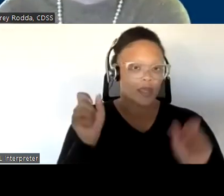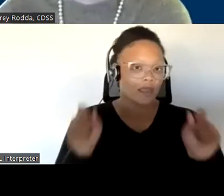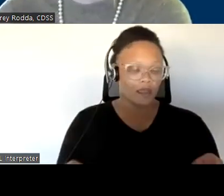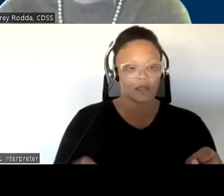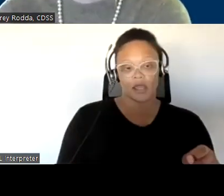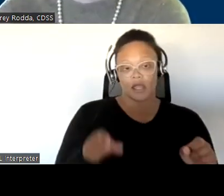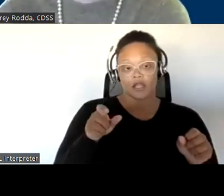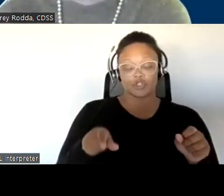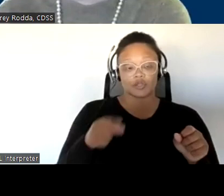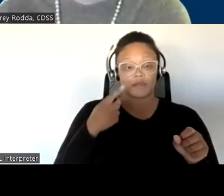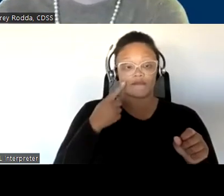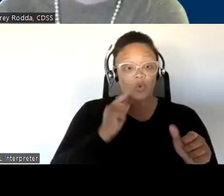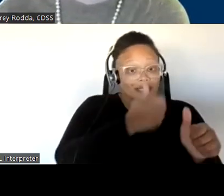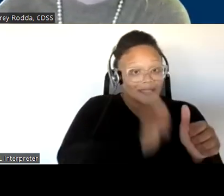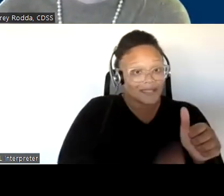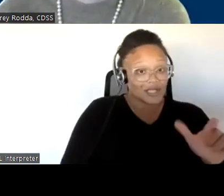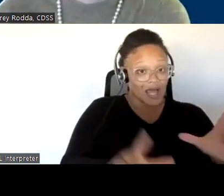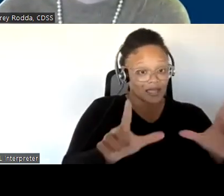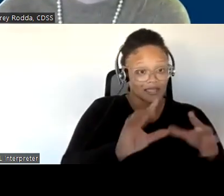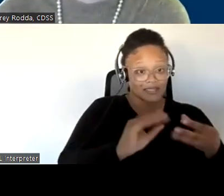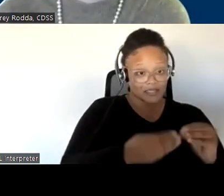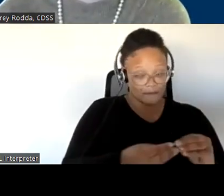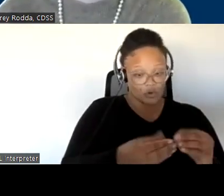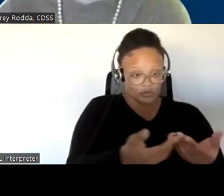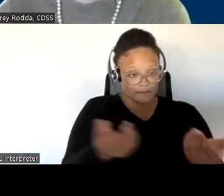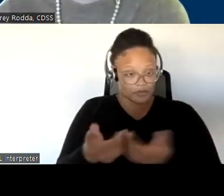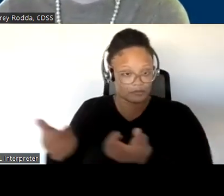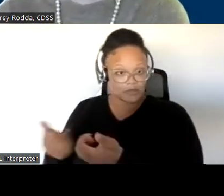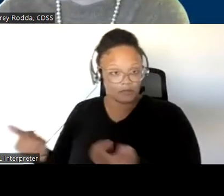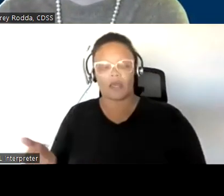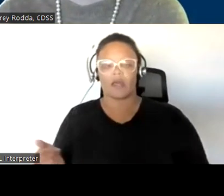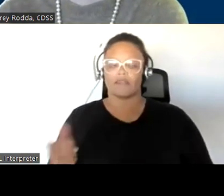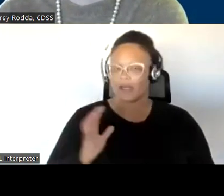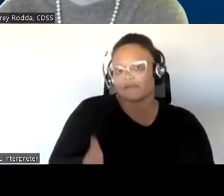be per license number, and it's okay if this figure is a rough estimate.